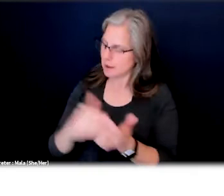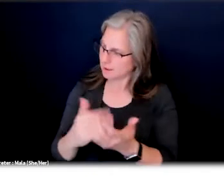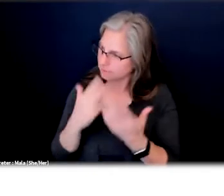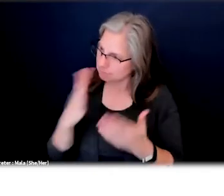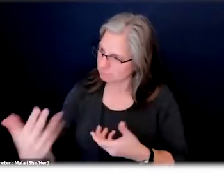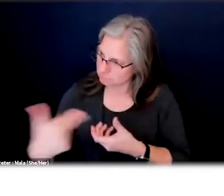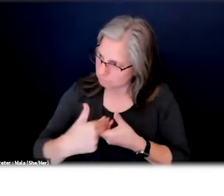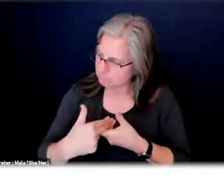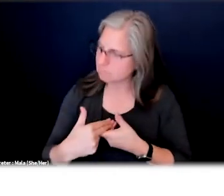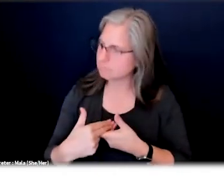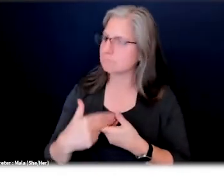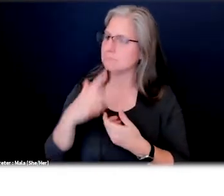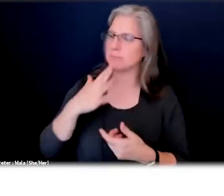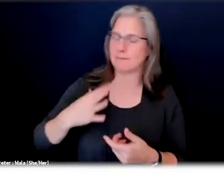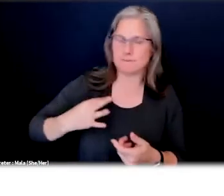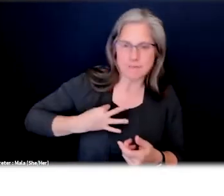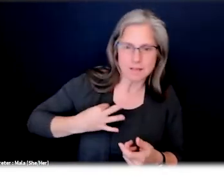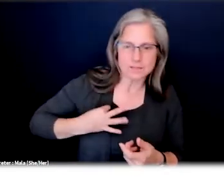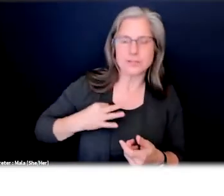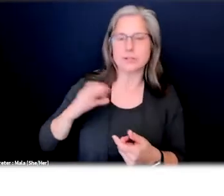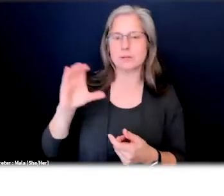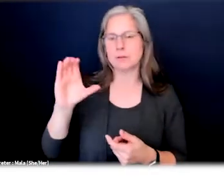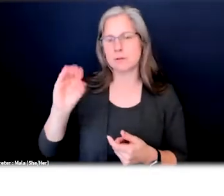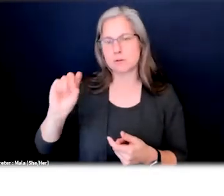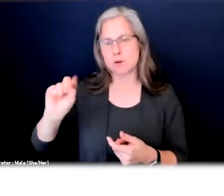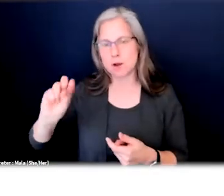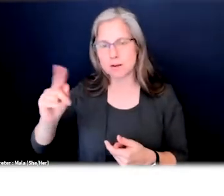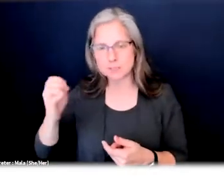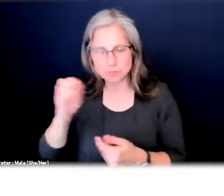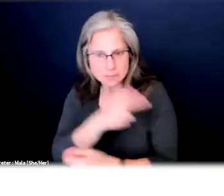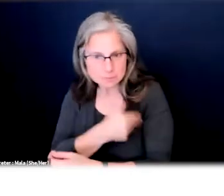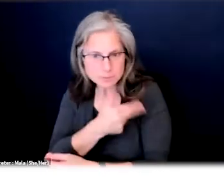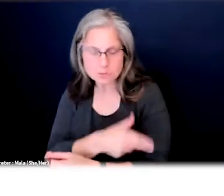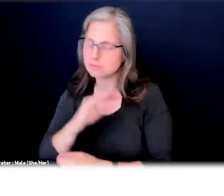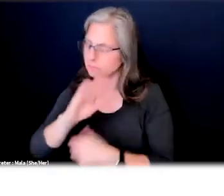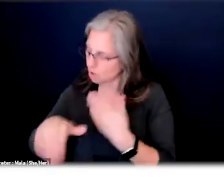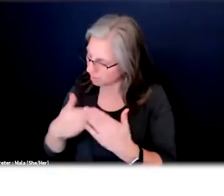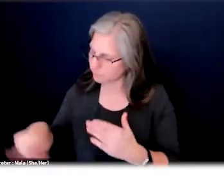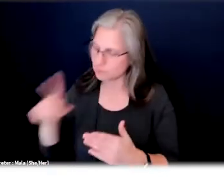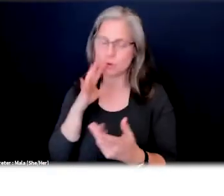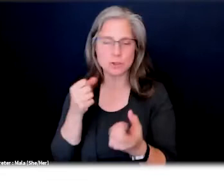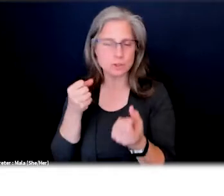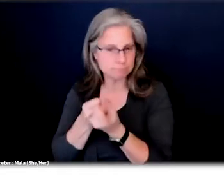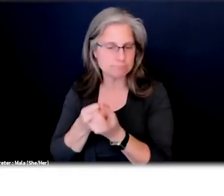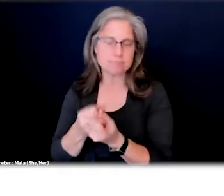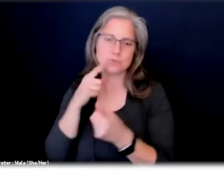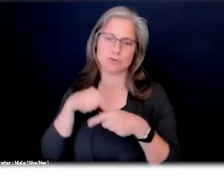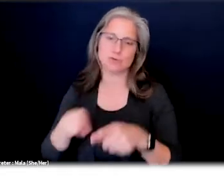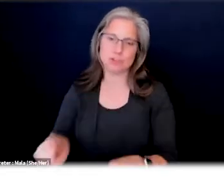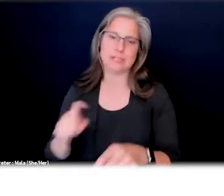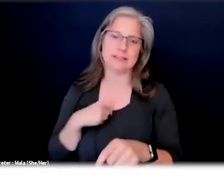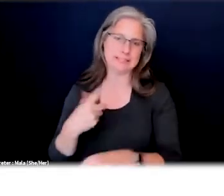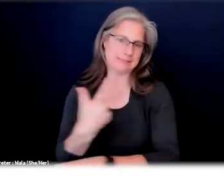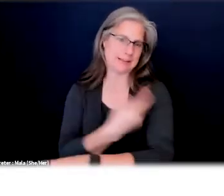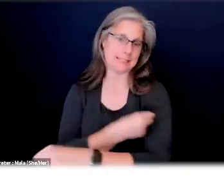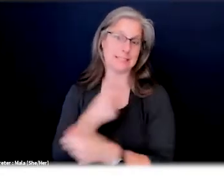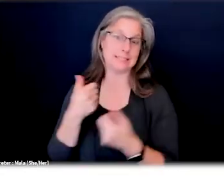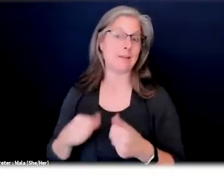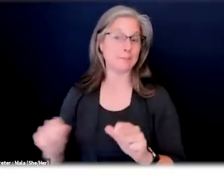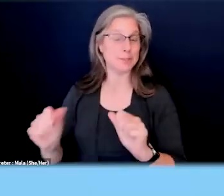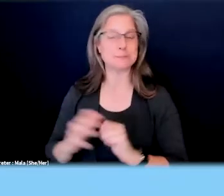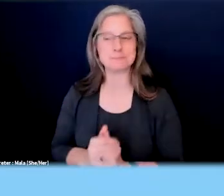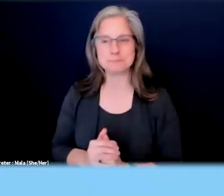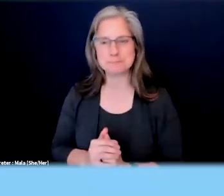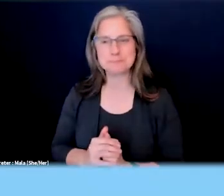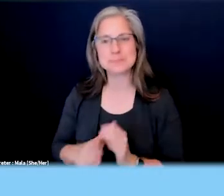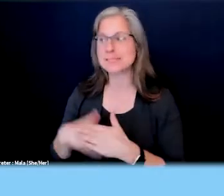participating as a volunteer at Cottage, and all of you for your support in this vaccination effort.